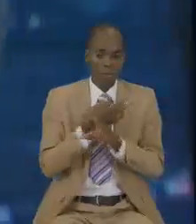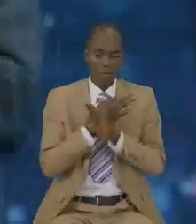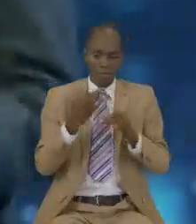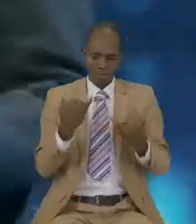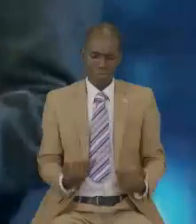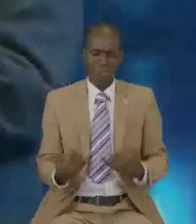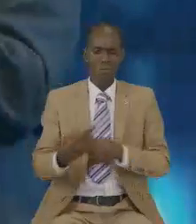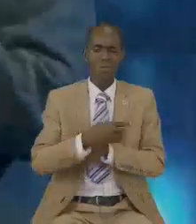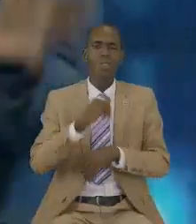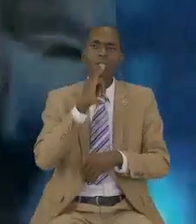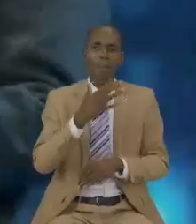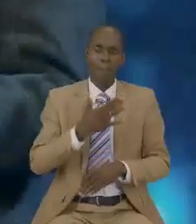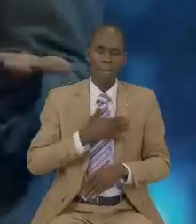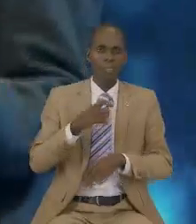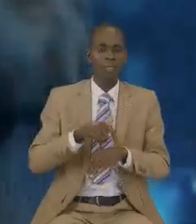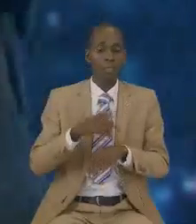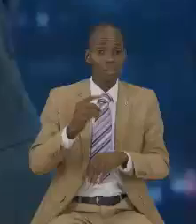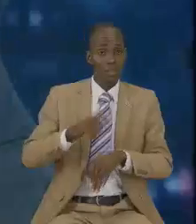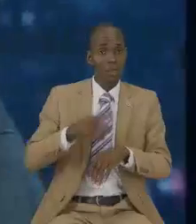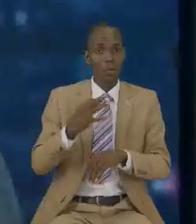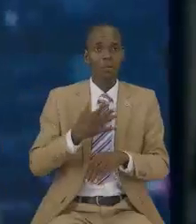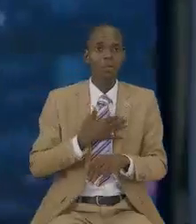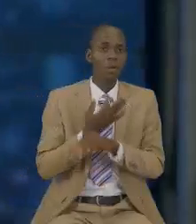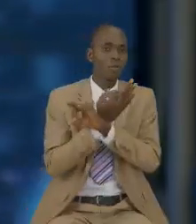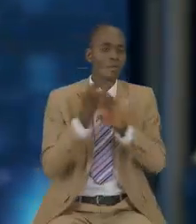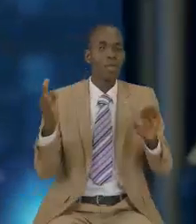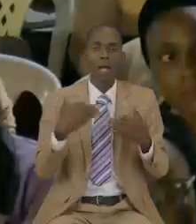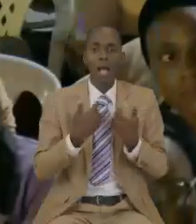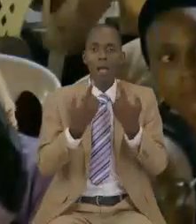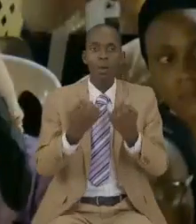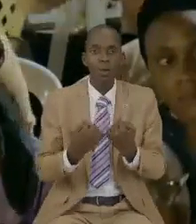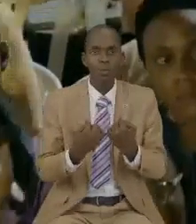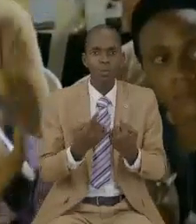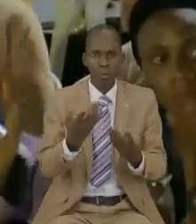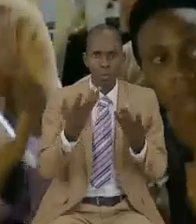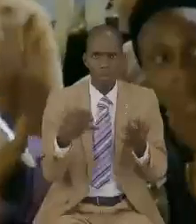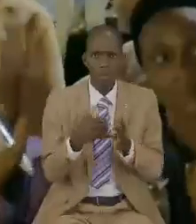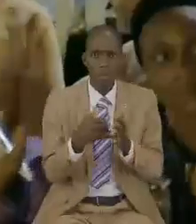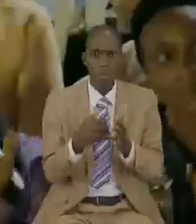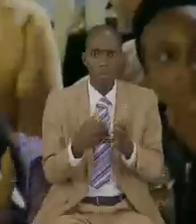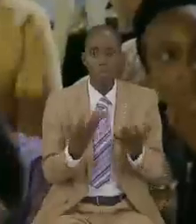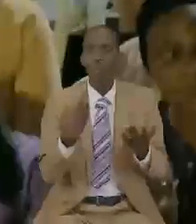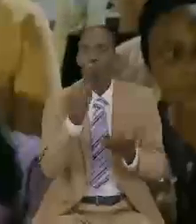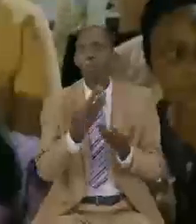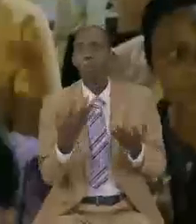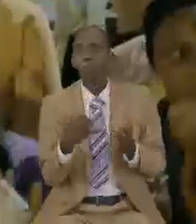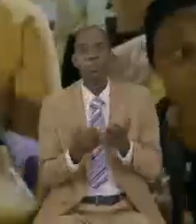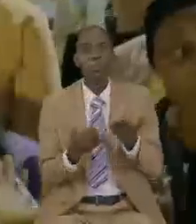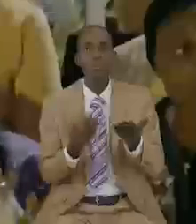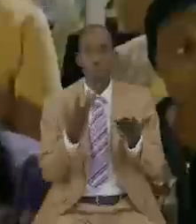The time of my freedom has come. Anybody there? I said, anybody there?